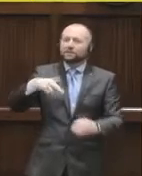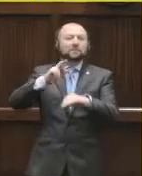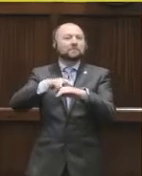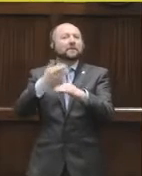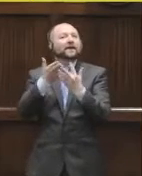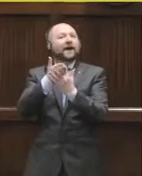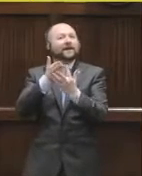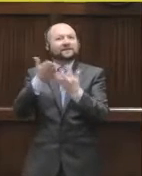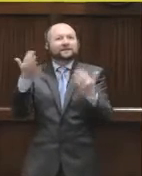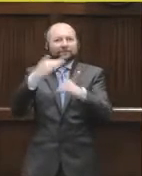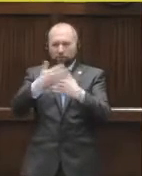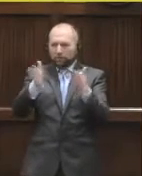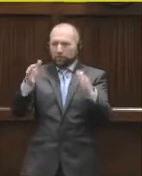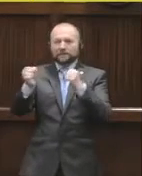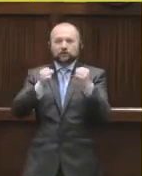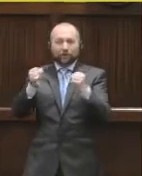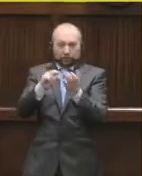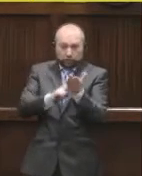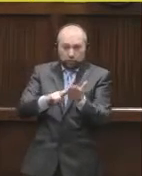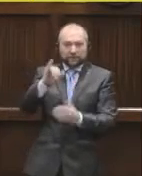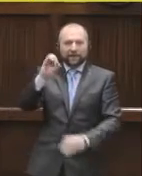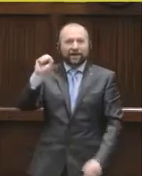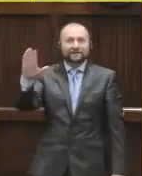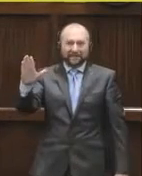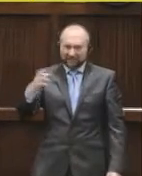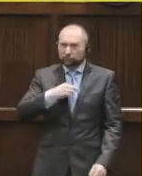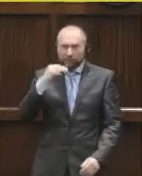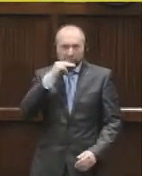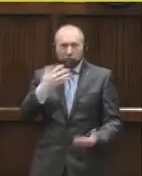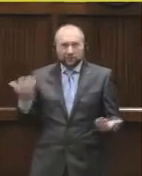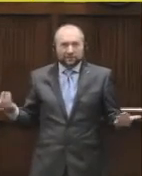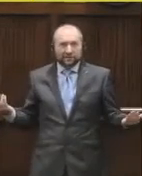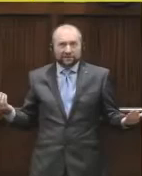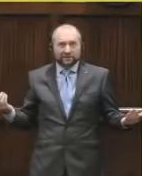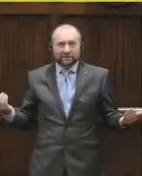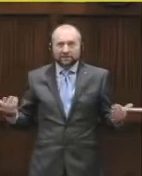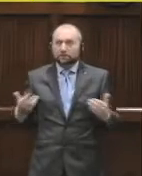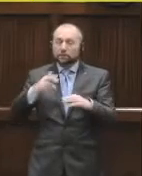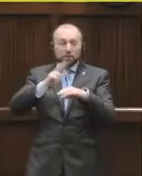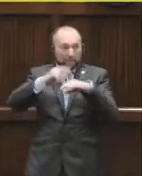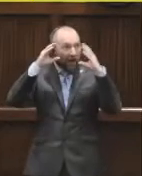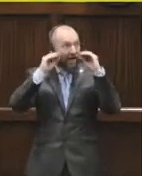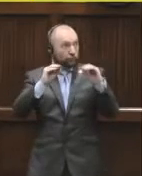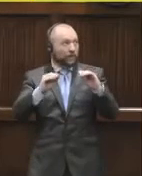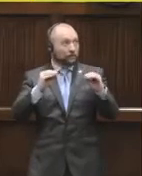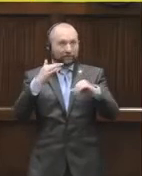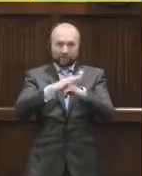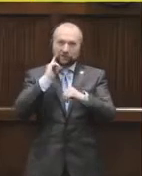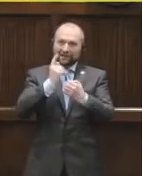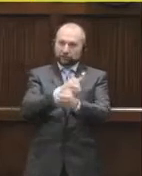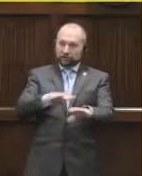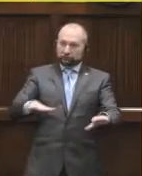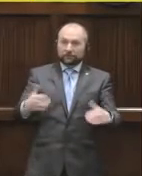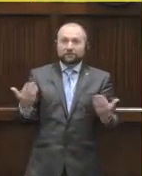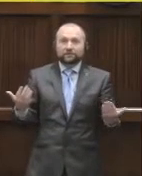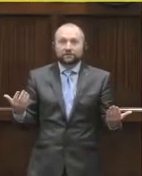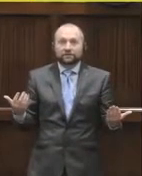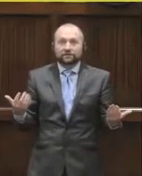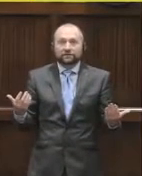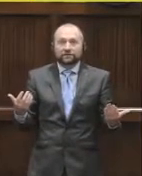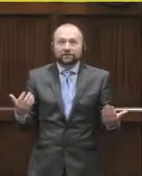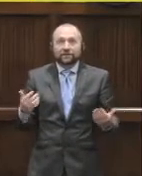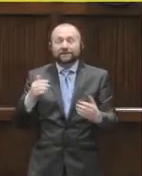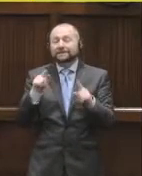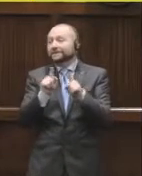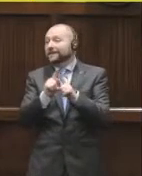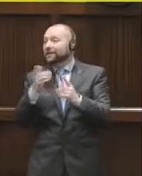public services through ISL, which is hugely important, better education for deaf children, better